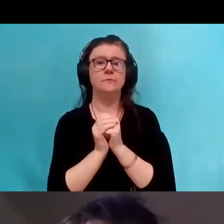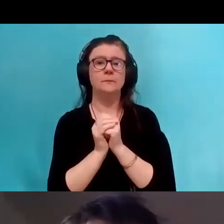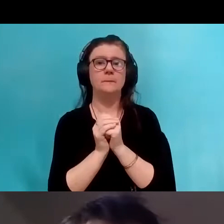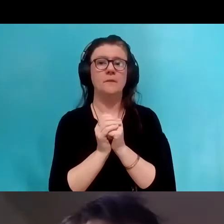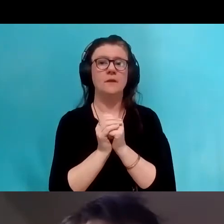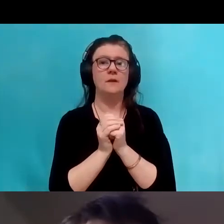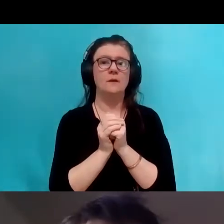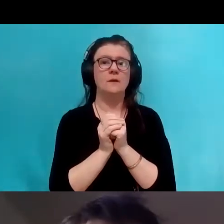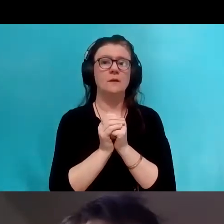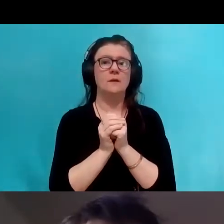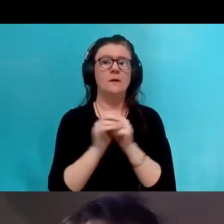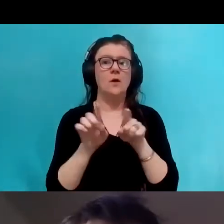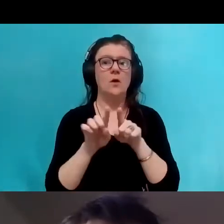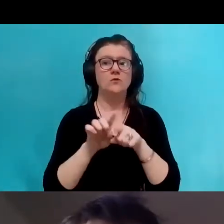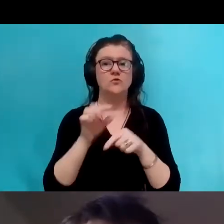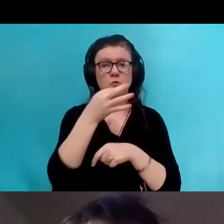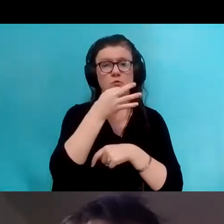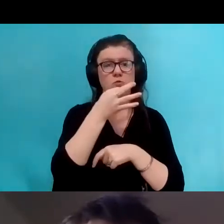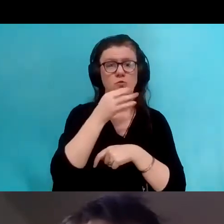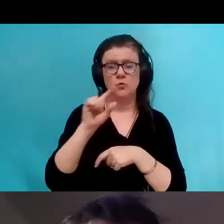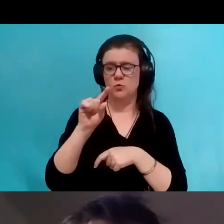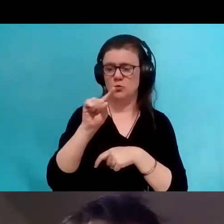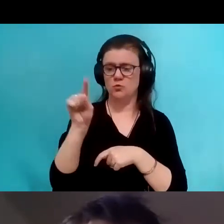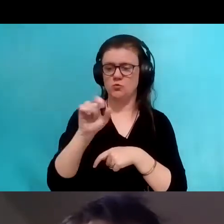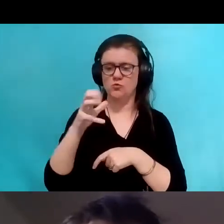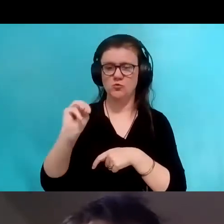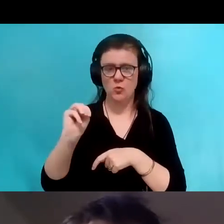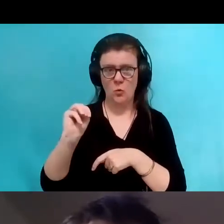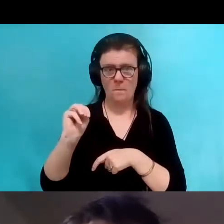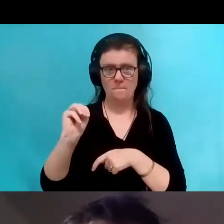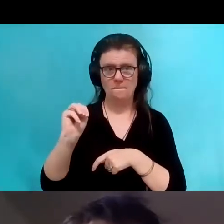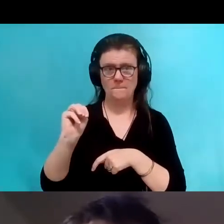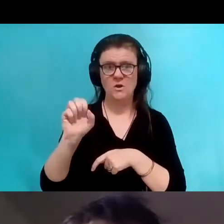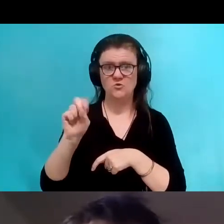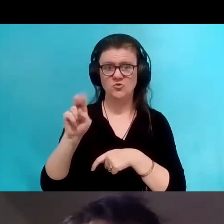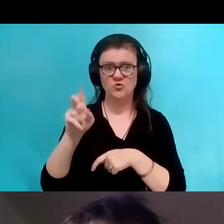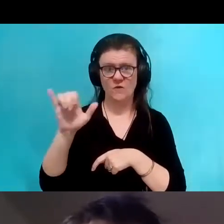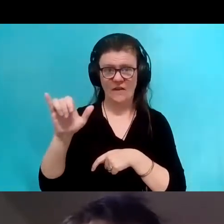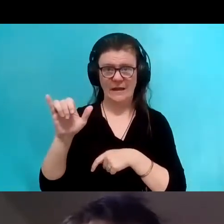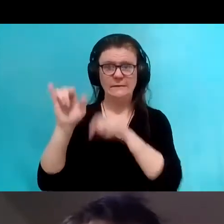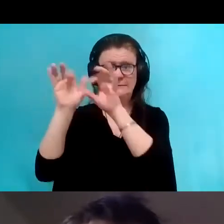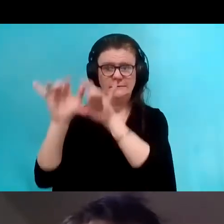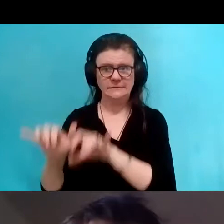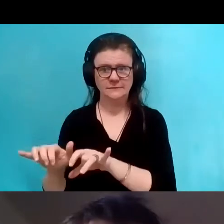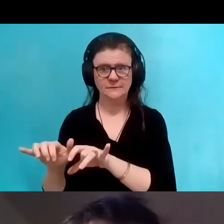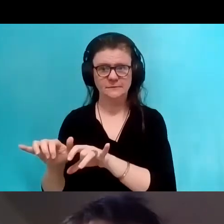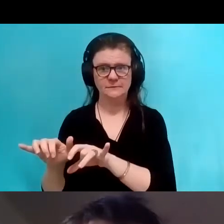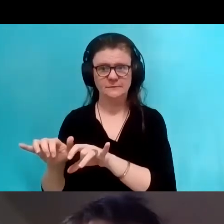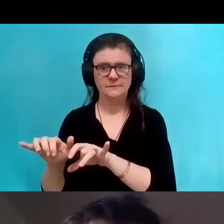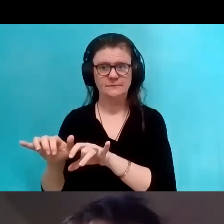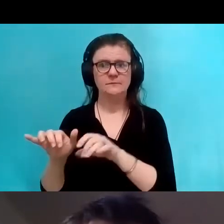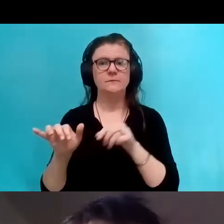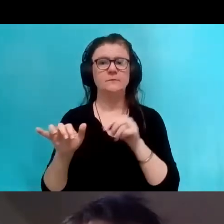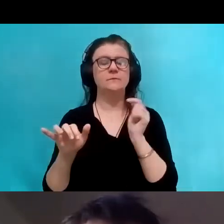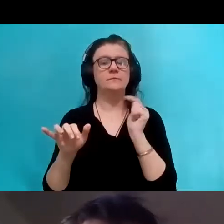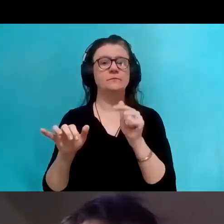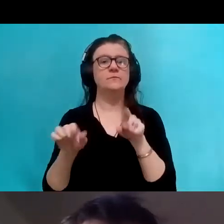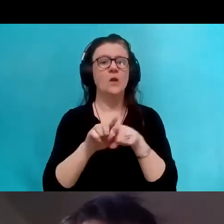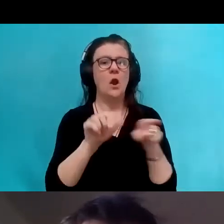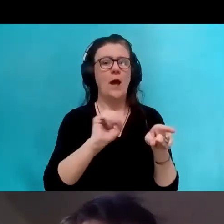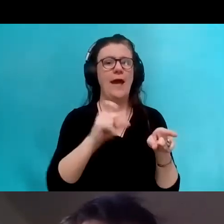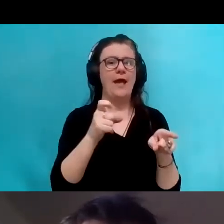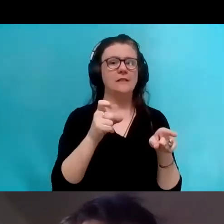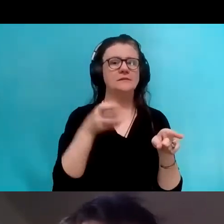Zoom survey at the end for your final piece of participation in the workshop. I would just like to go back to something that Alex shared in